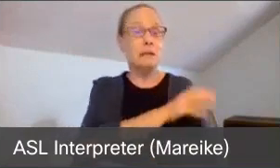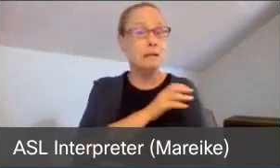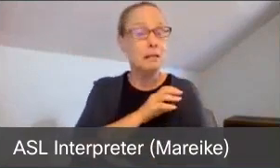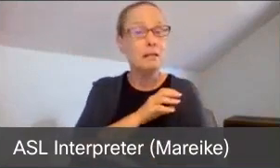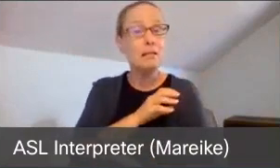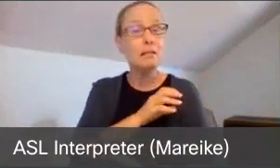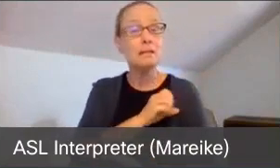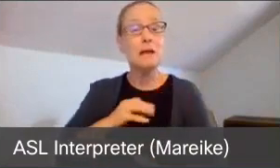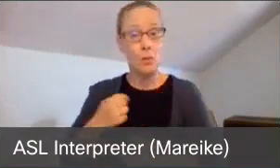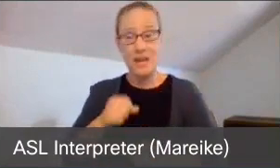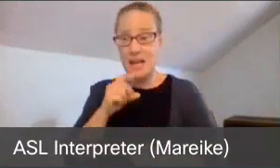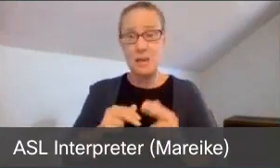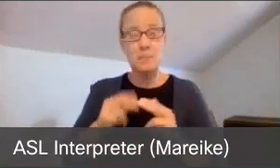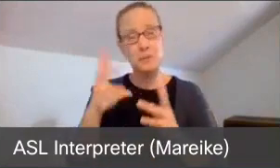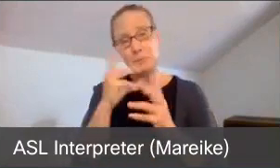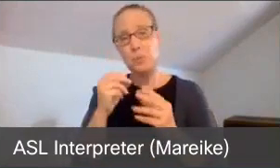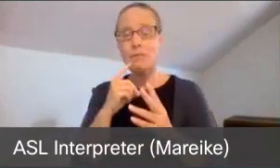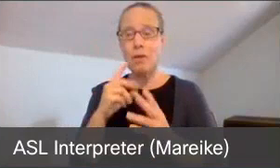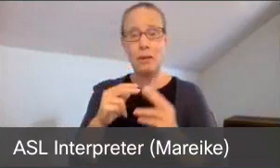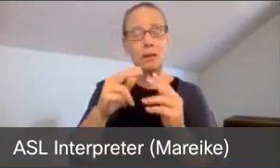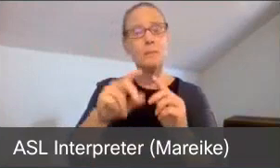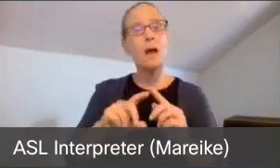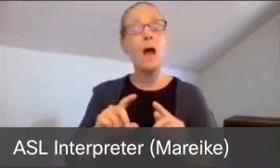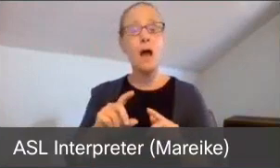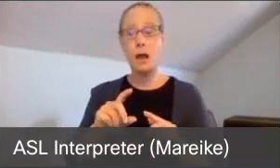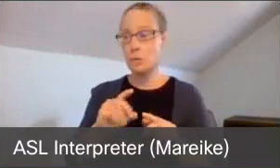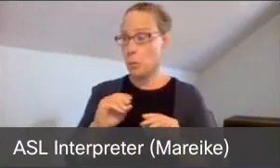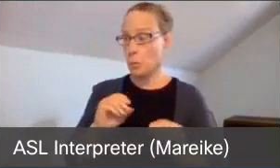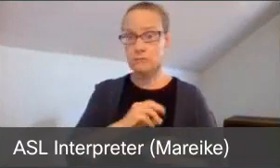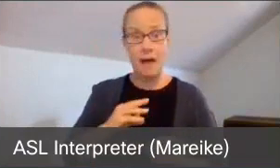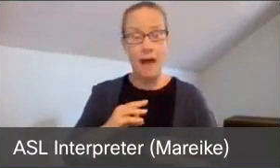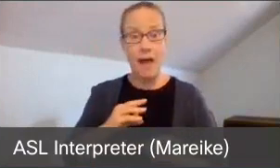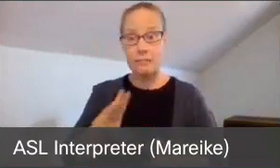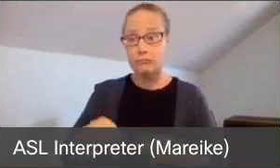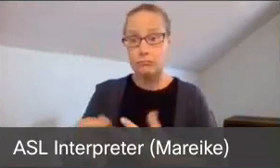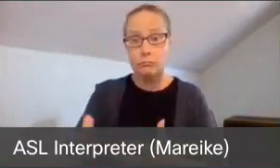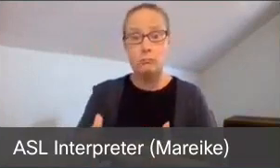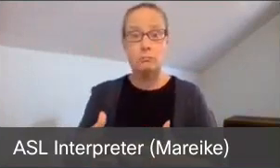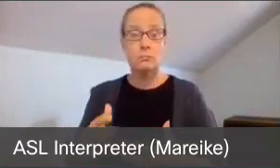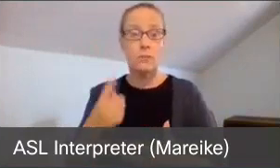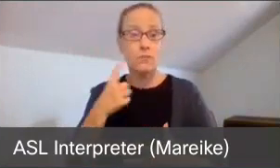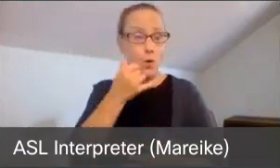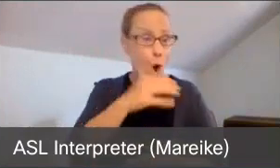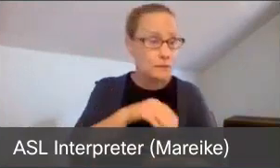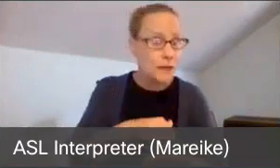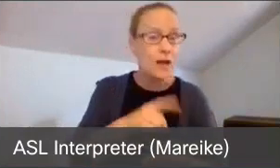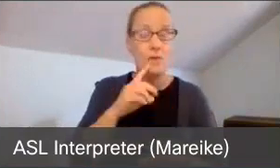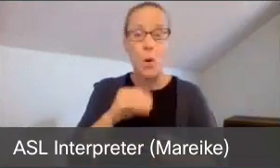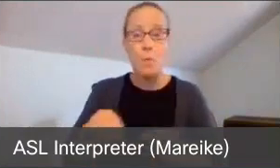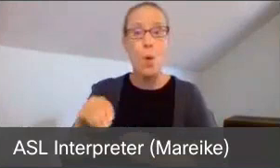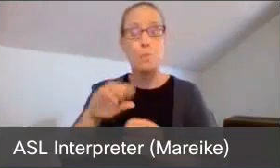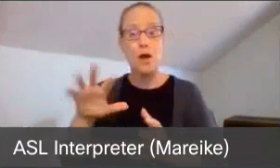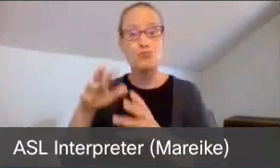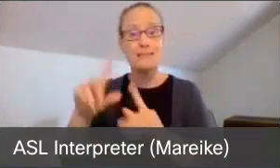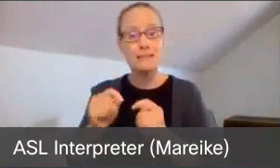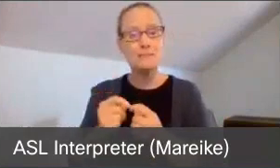buildings with these, but if we can't put people in it to serve individuals, if we can't staff call centers, if we can't staff mobile crisis, we will